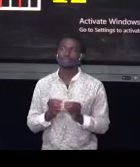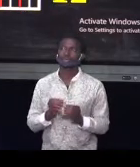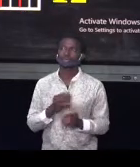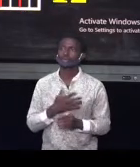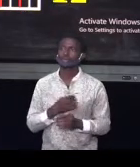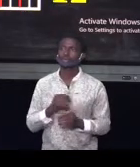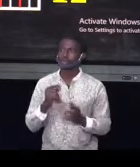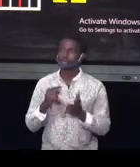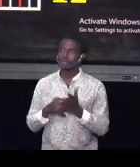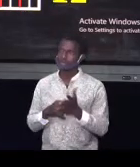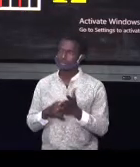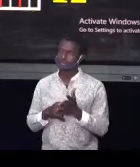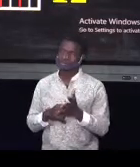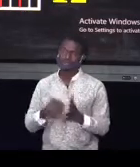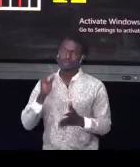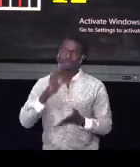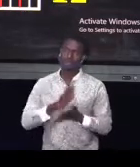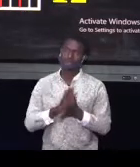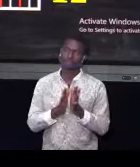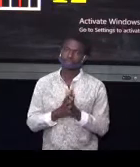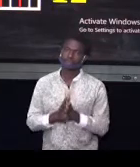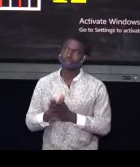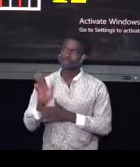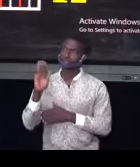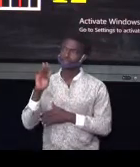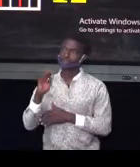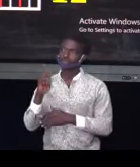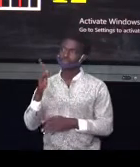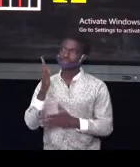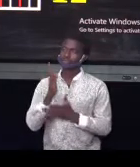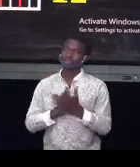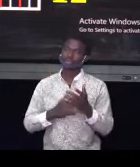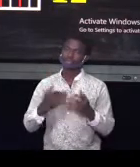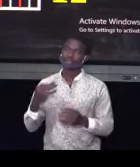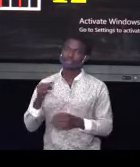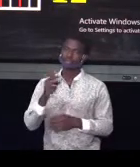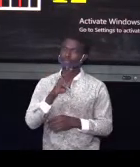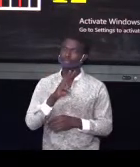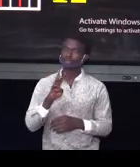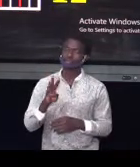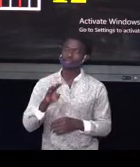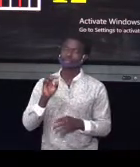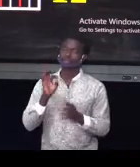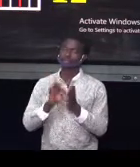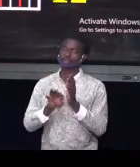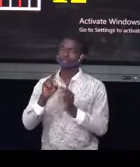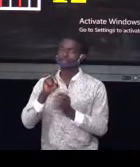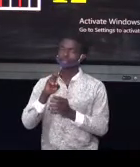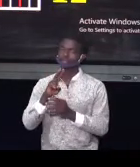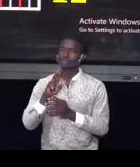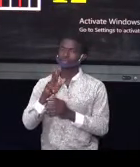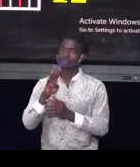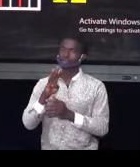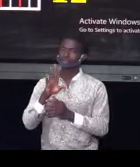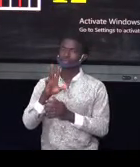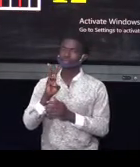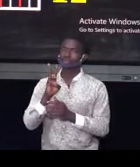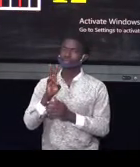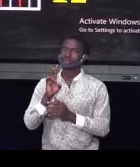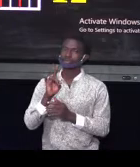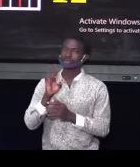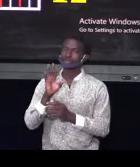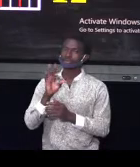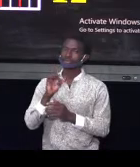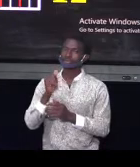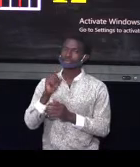now this automatically becomes 15 parts out of 24, because if we count 1, 2, 3, 4, 5, 6,